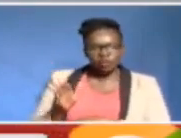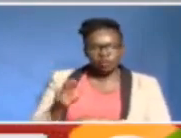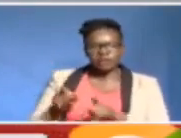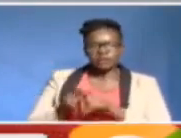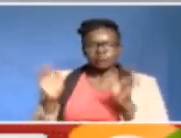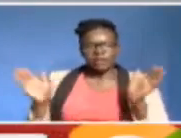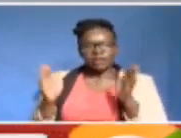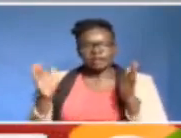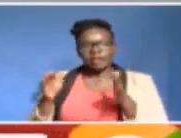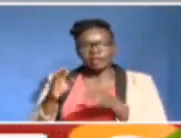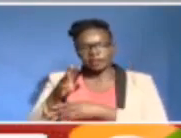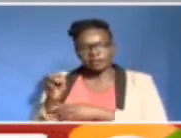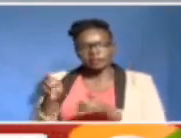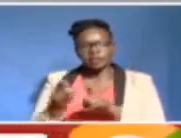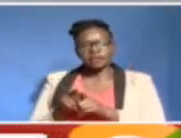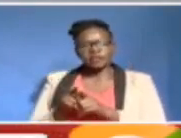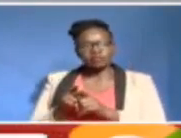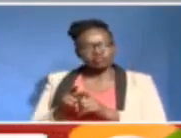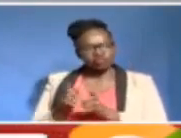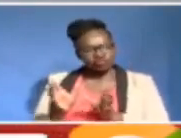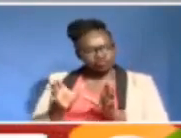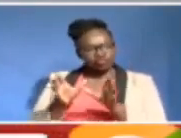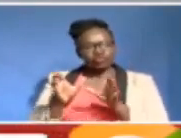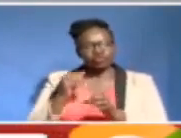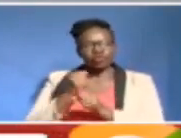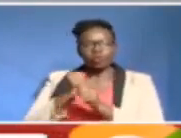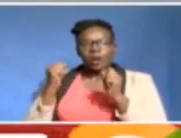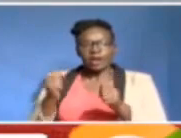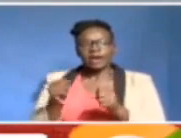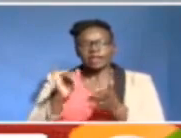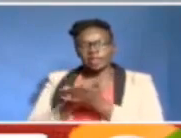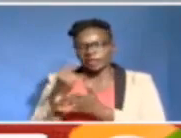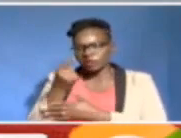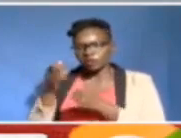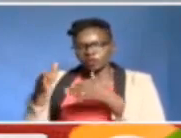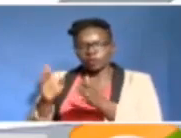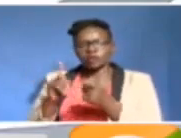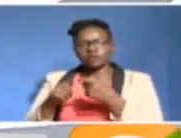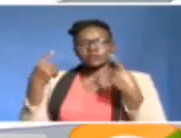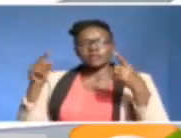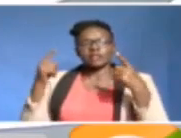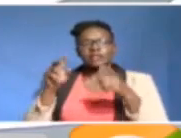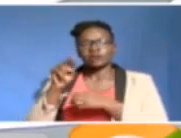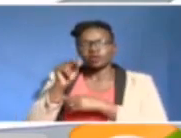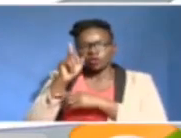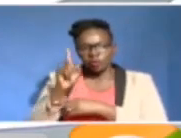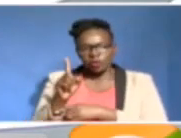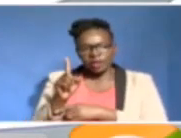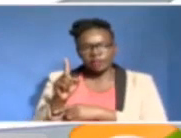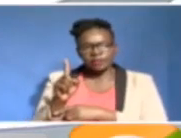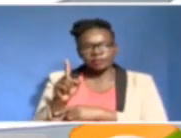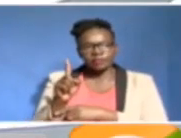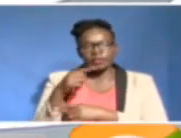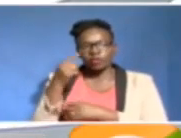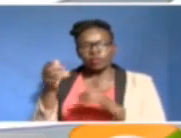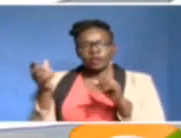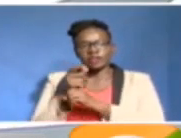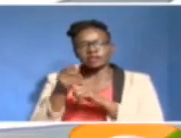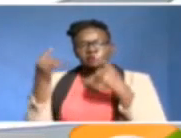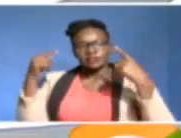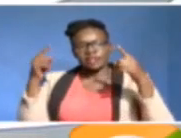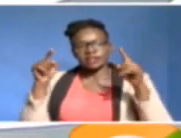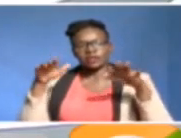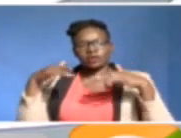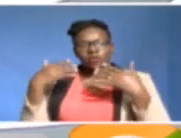and elaborate them and push them forward to work hard, because that is the only way to success. Nobody who have achieved success or who are